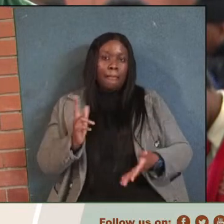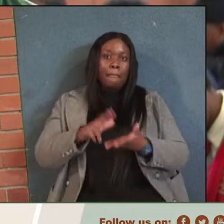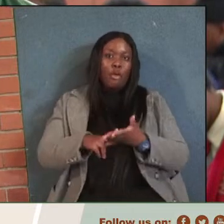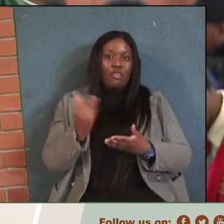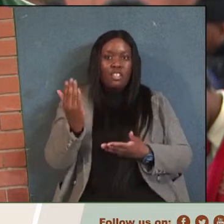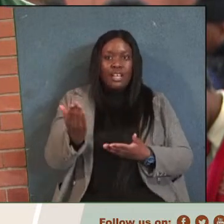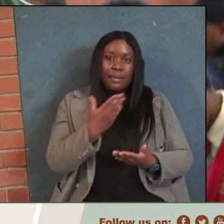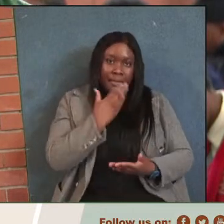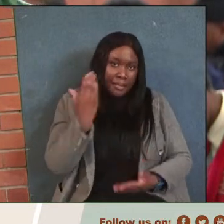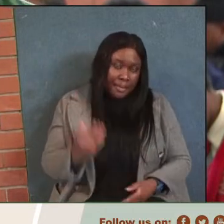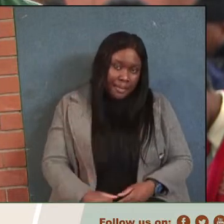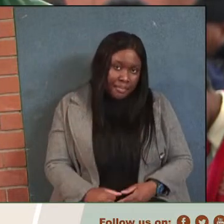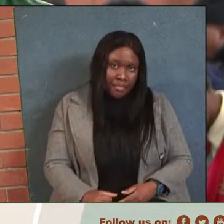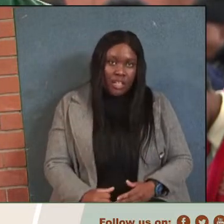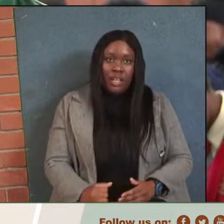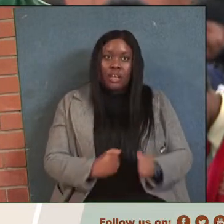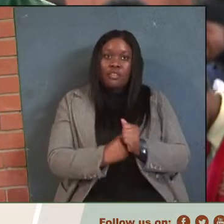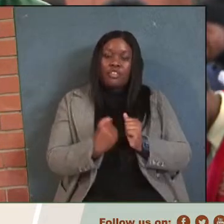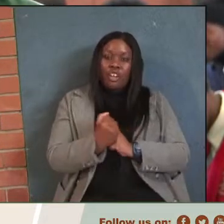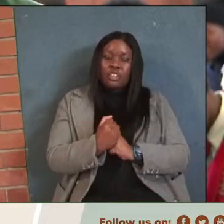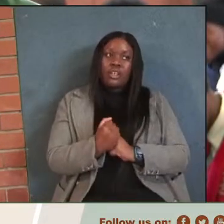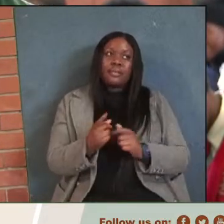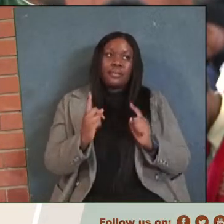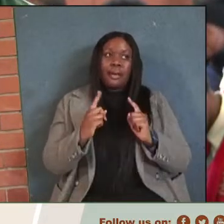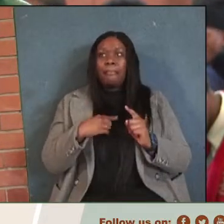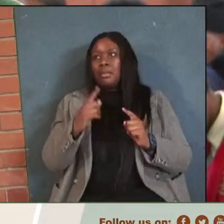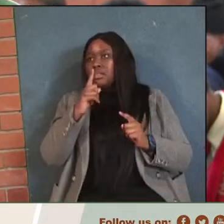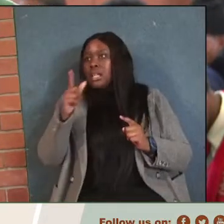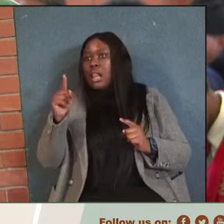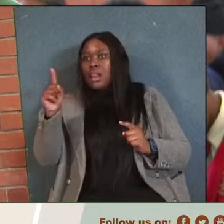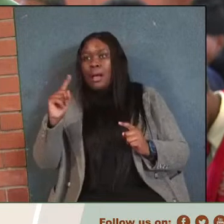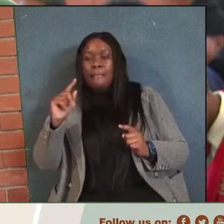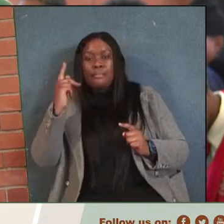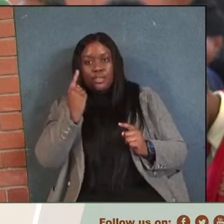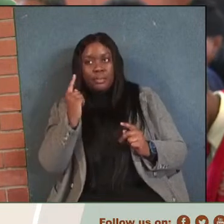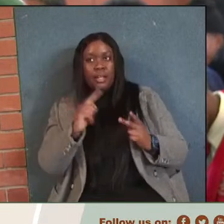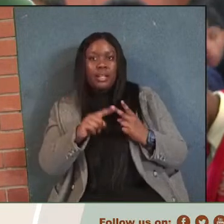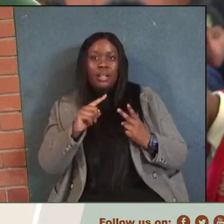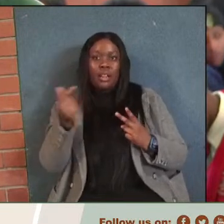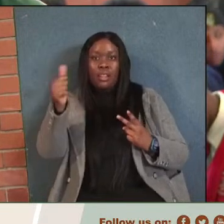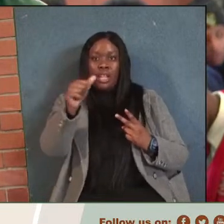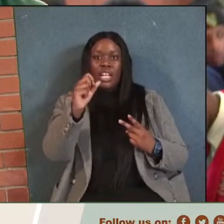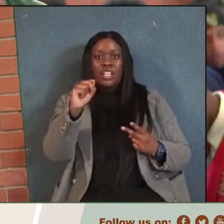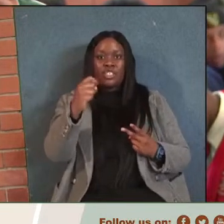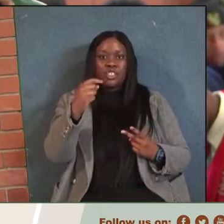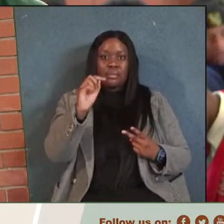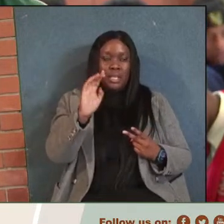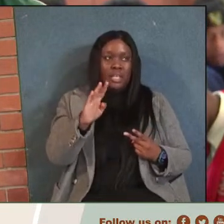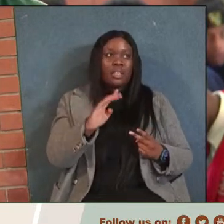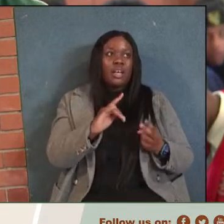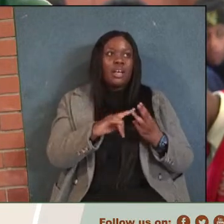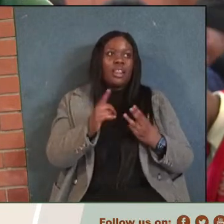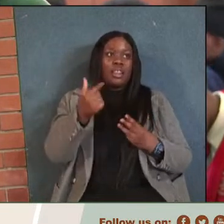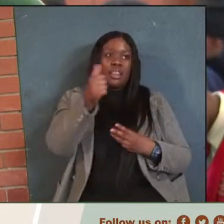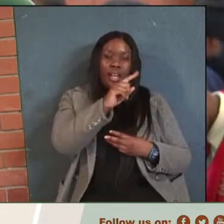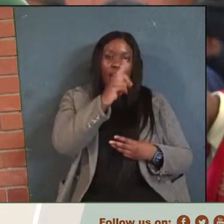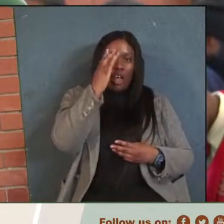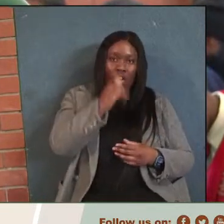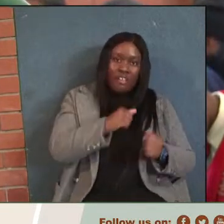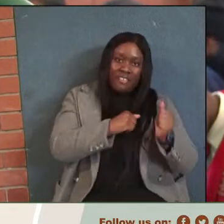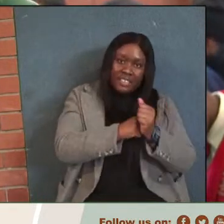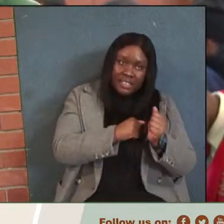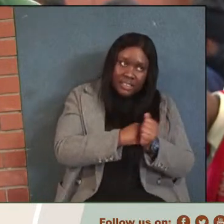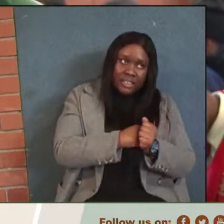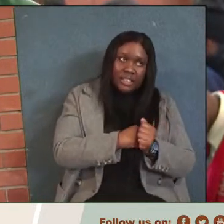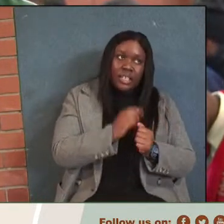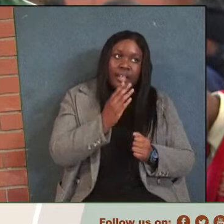the danger of school infrastructure. I have to tell my principal, I have to tell the SGB, to the SGB, I have to tell my district office, to the district office, I have to tell the